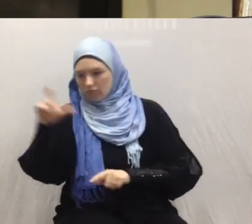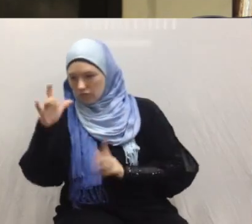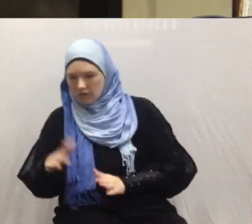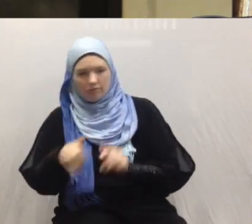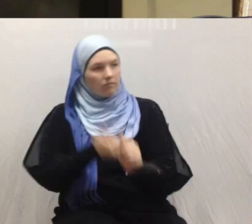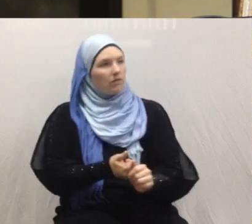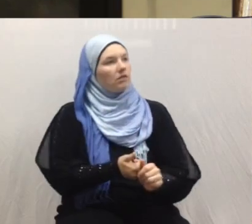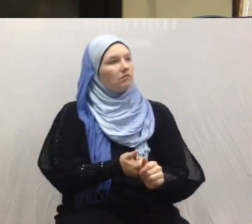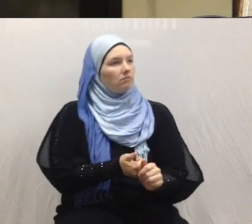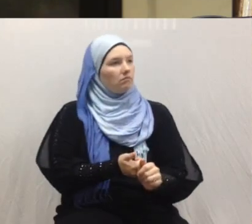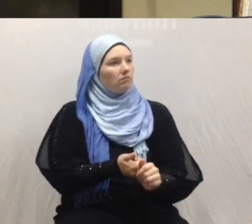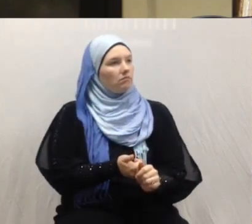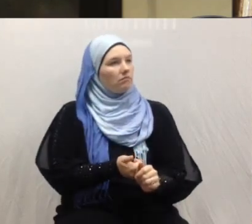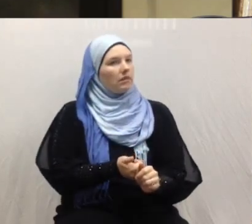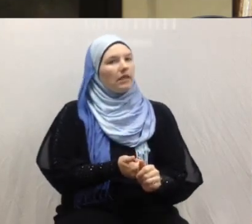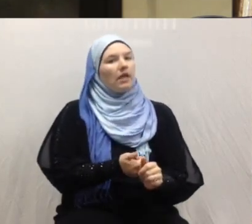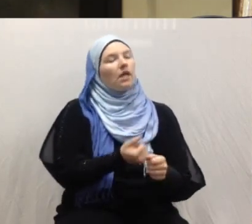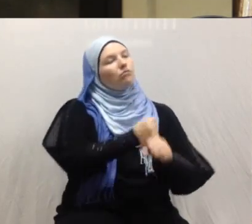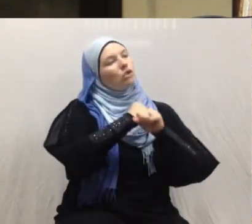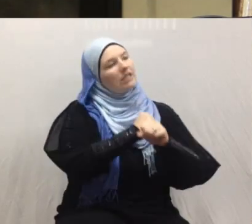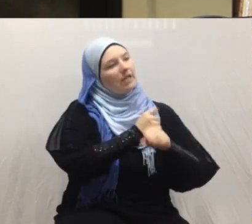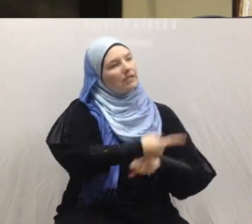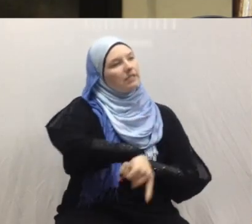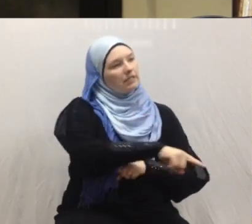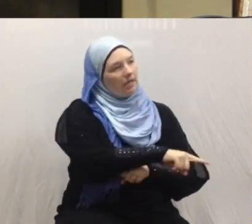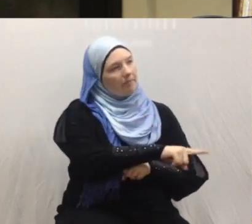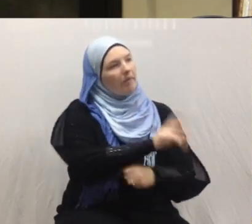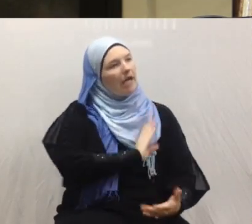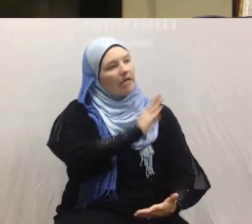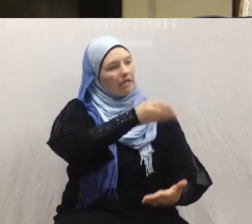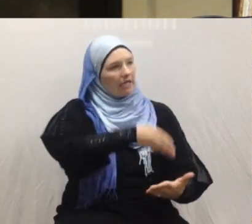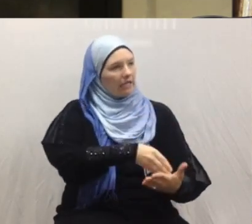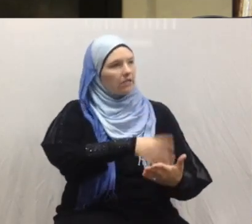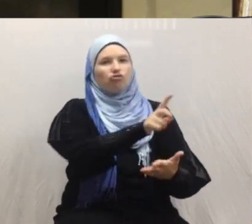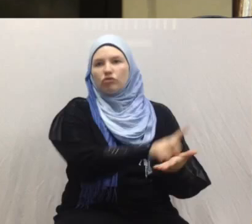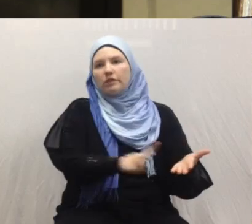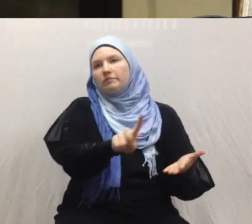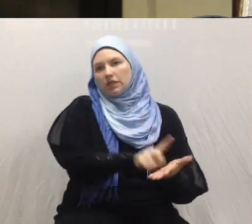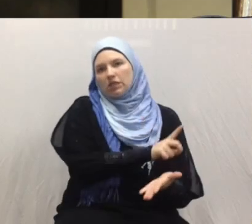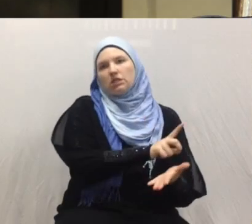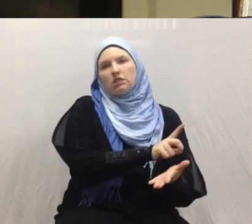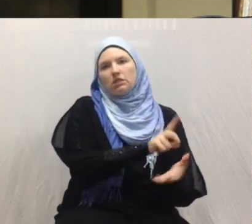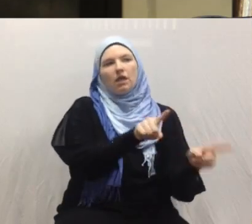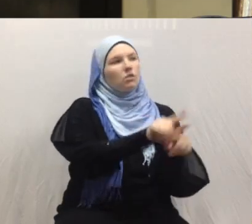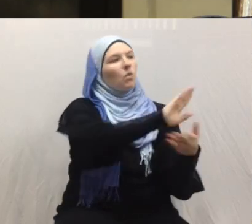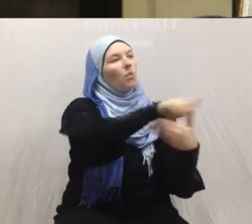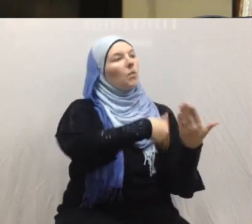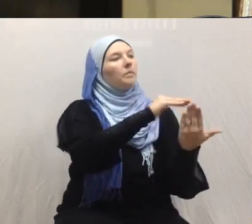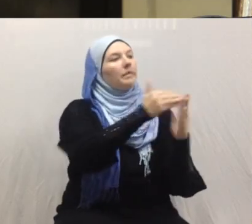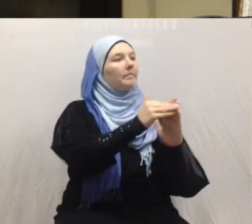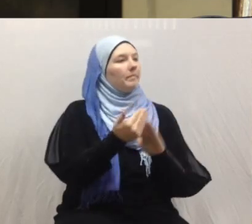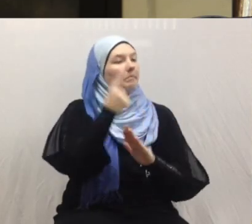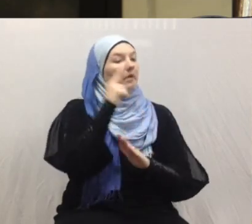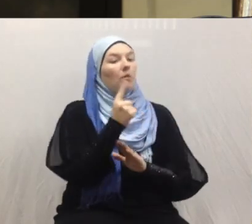protection against malicious persecution or prosecution of a whole community because of the crime